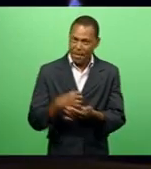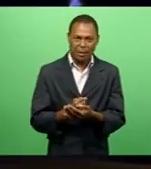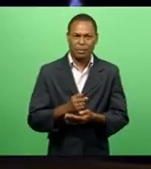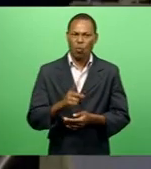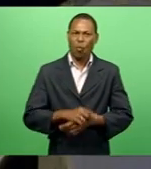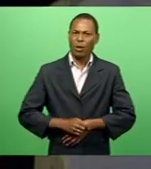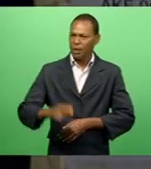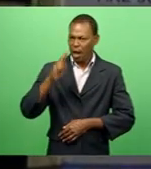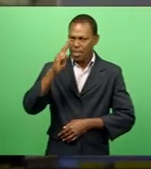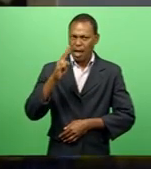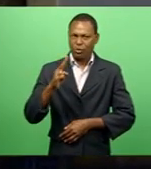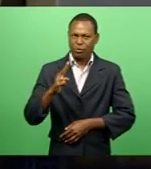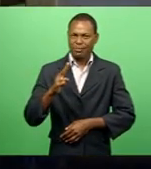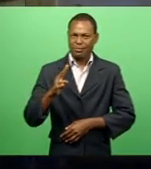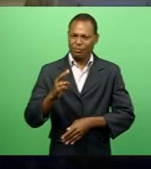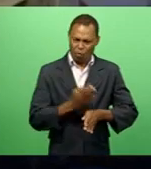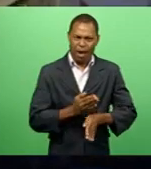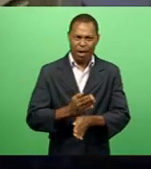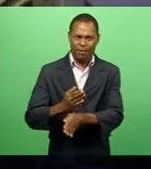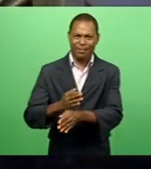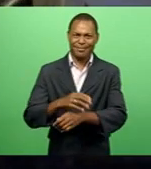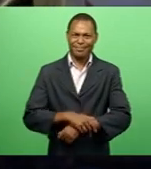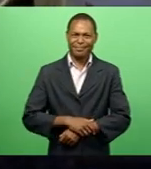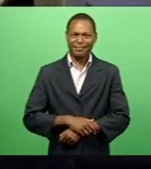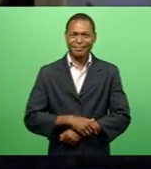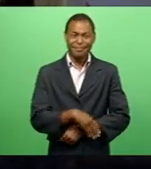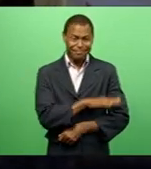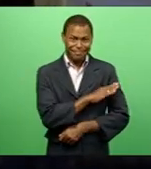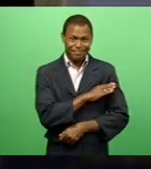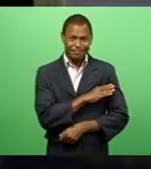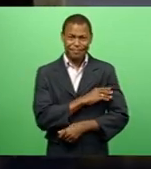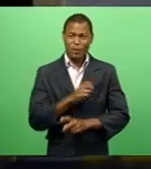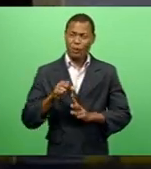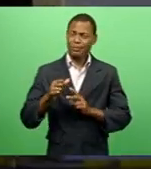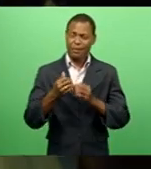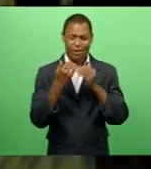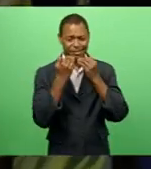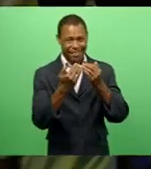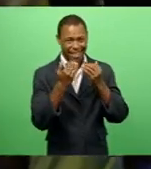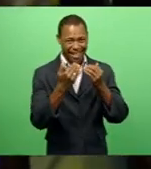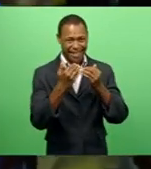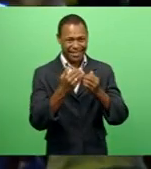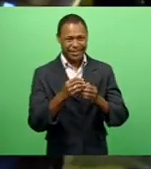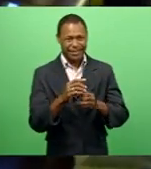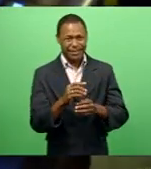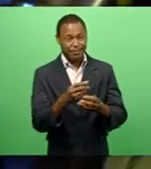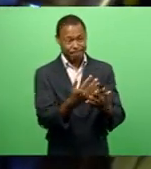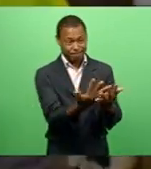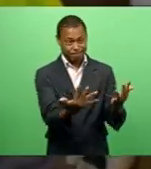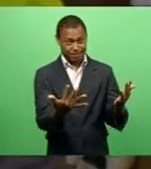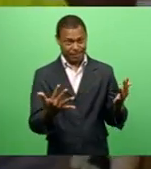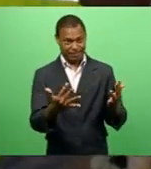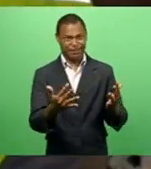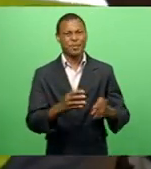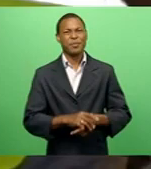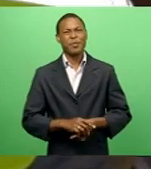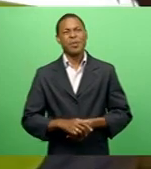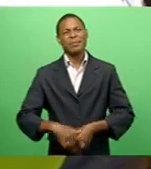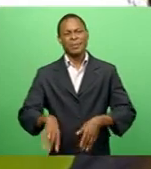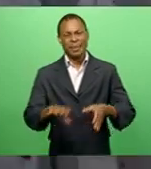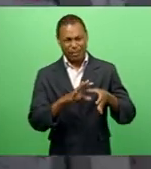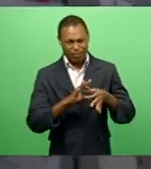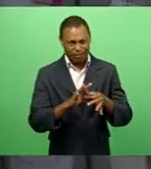to succeed. Bainimarama also thanked the organizations behind the COVAX facility, including Gavi, the